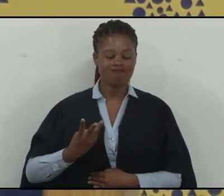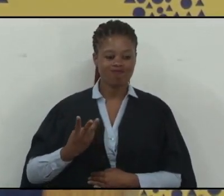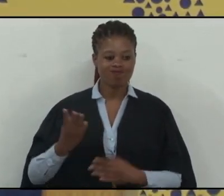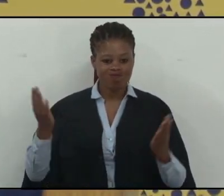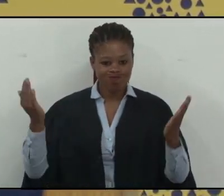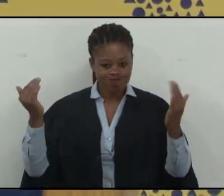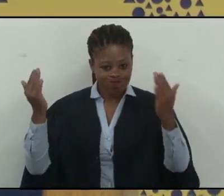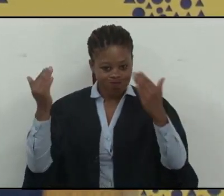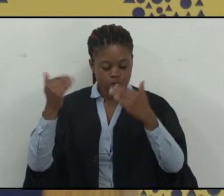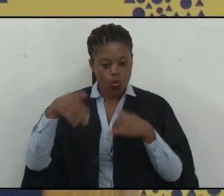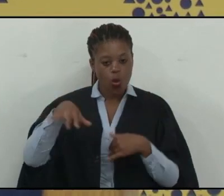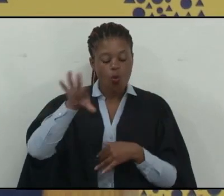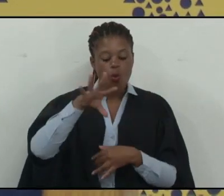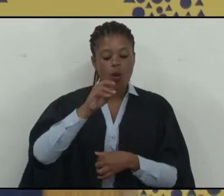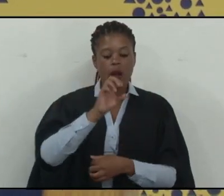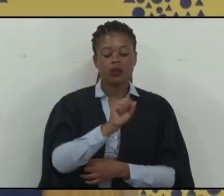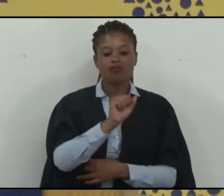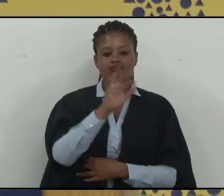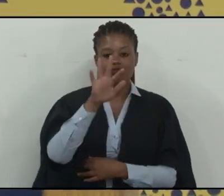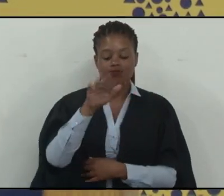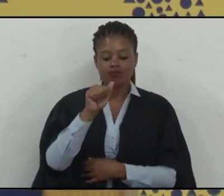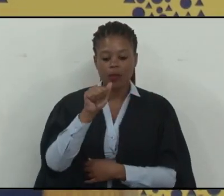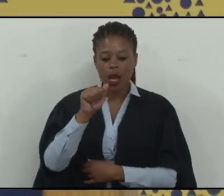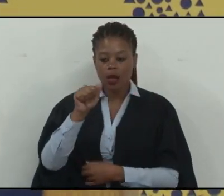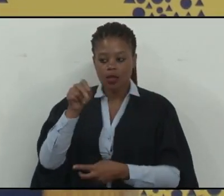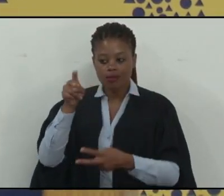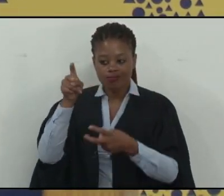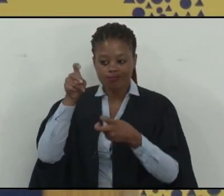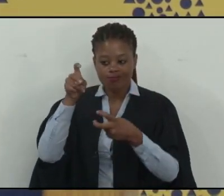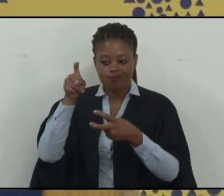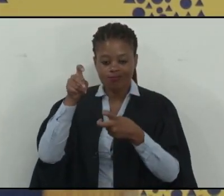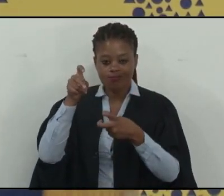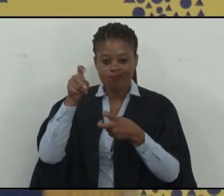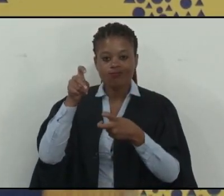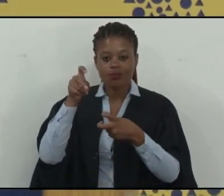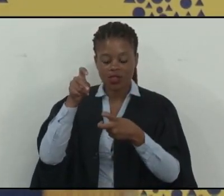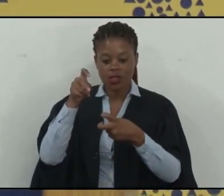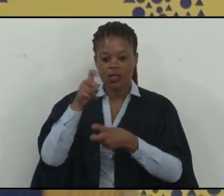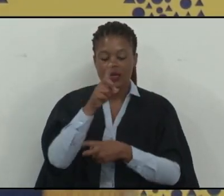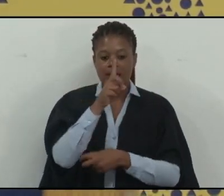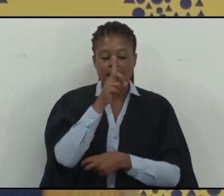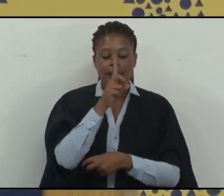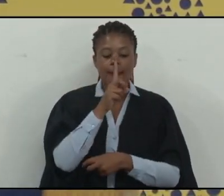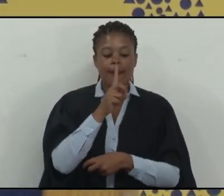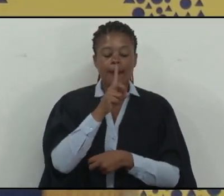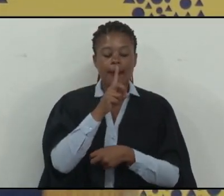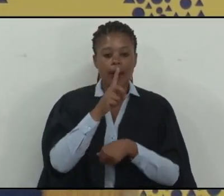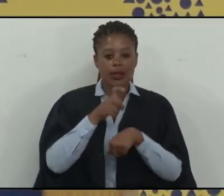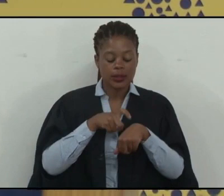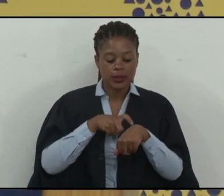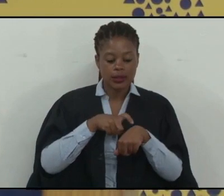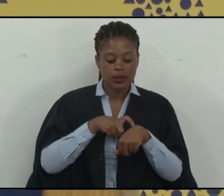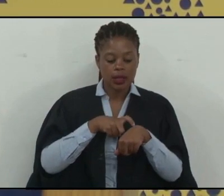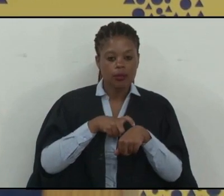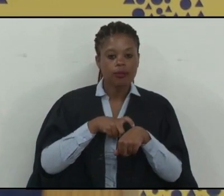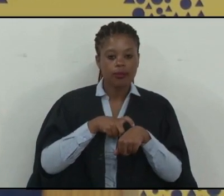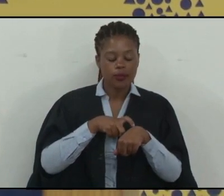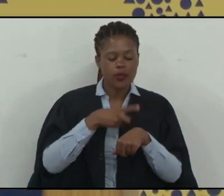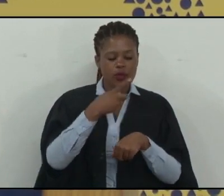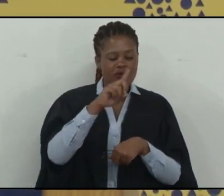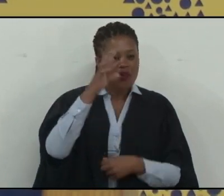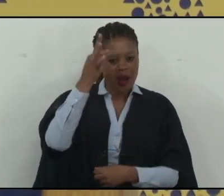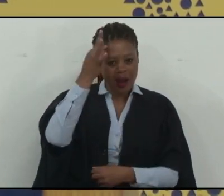South Africans to observe a silent minute to hold government